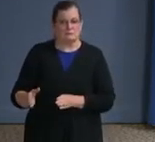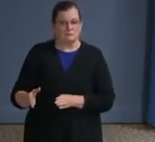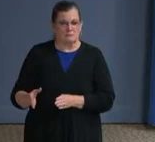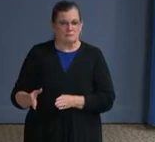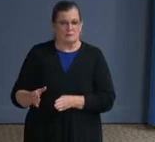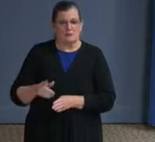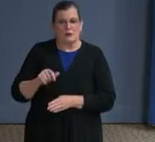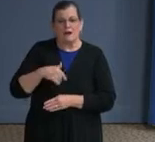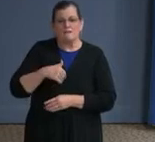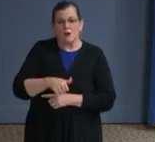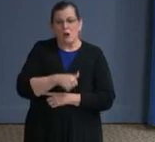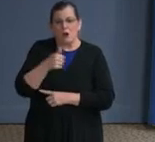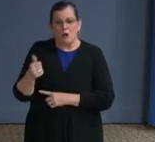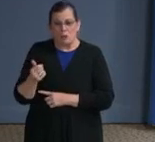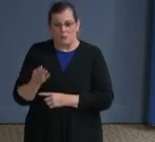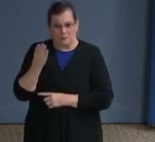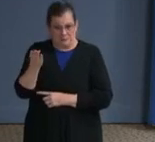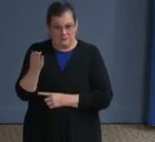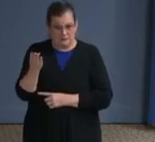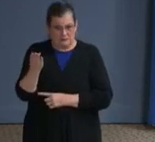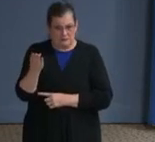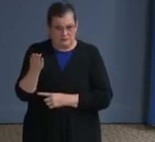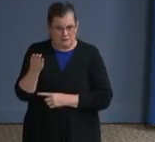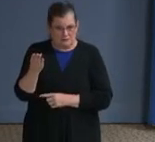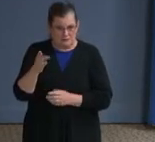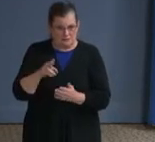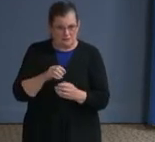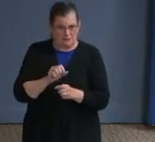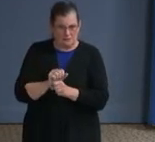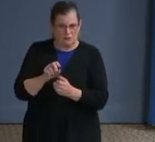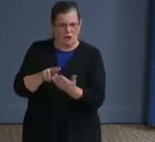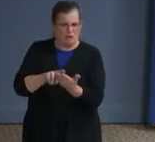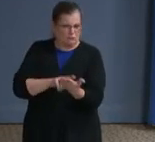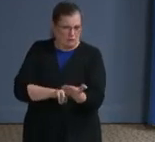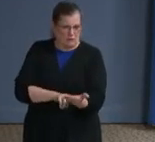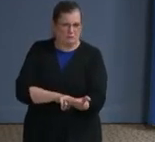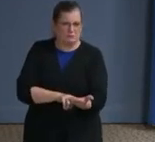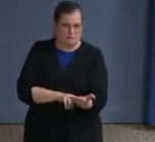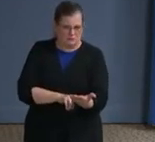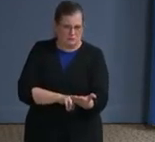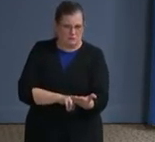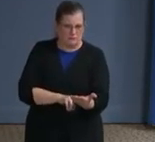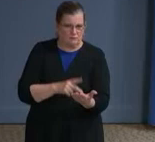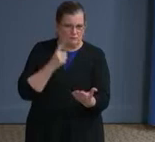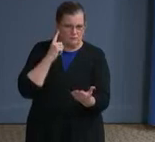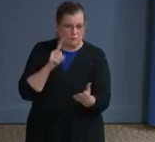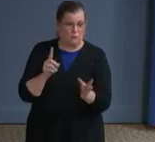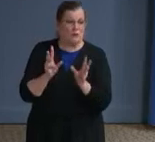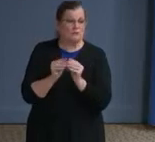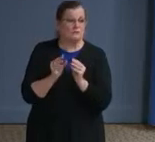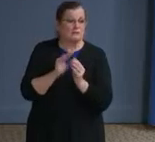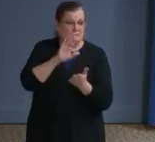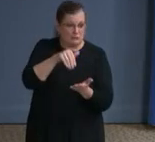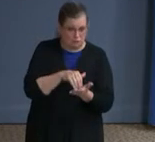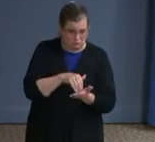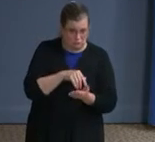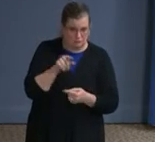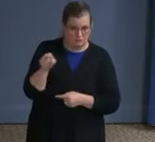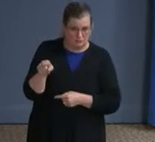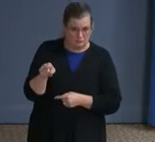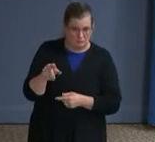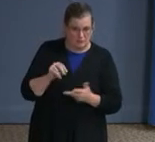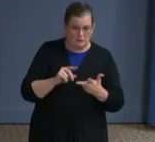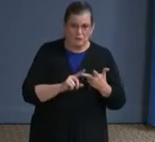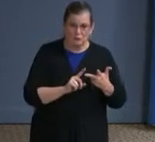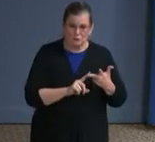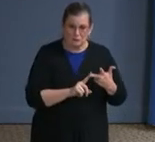bill that deals with a contract at the convention center, and a third emergency, the final emergency, which is